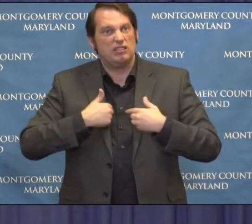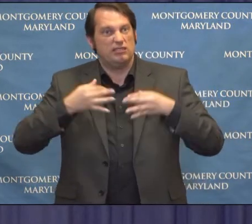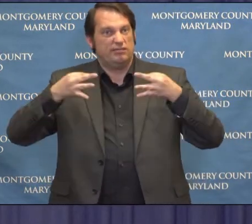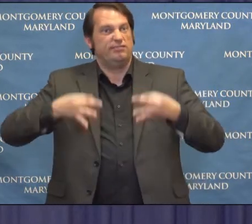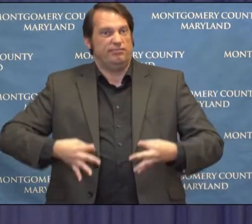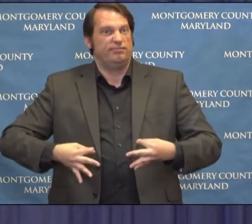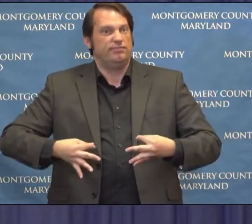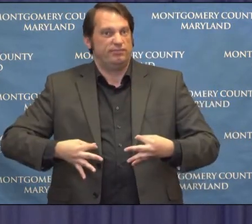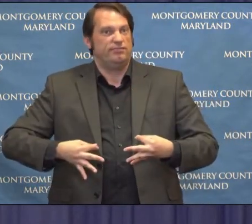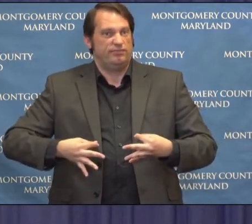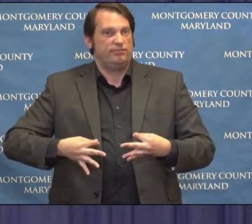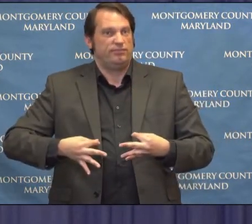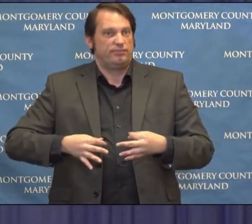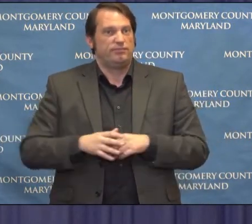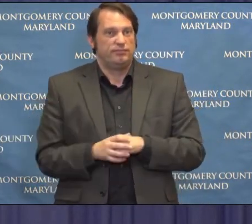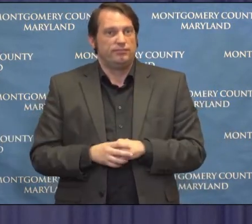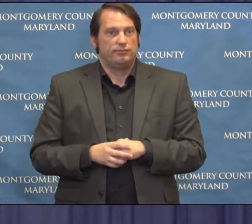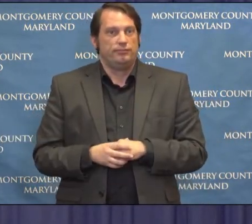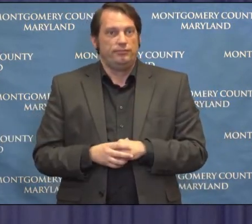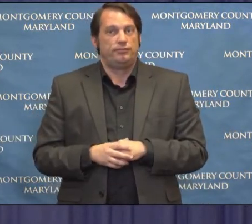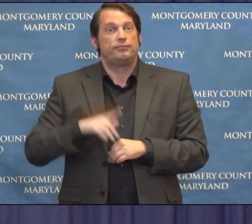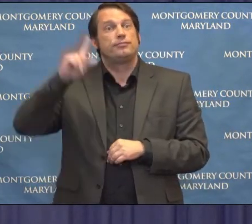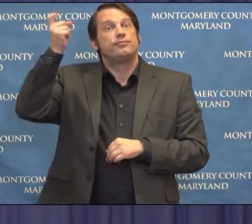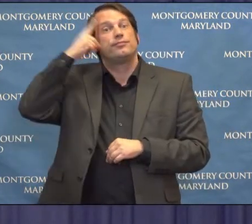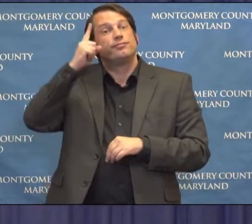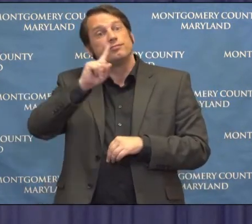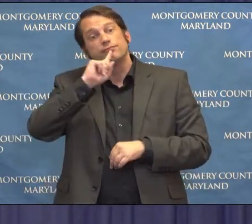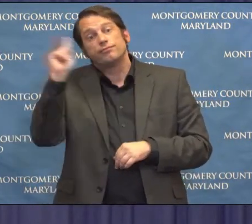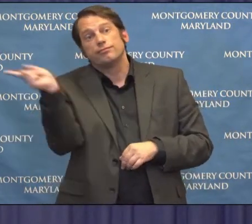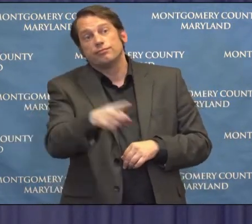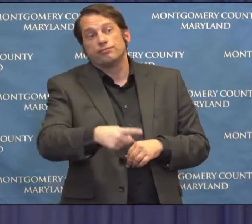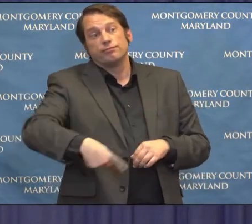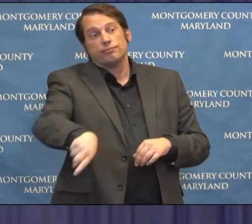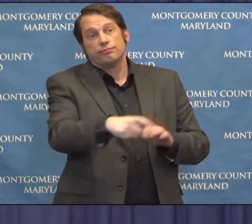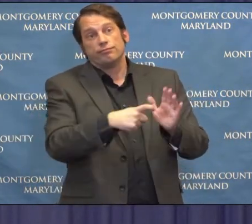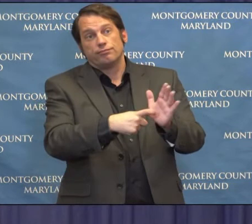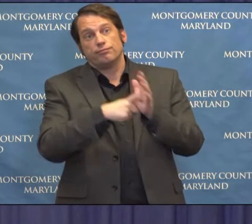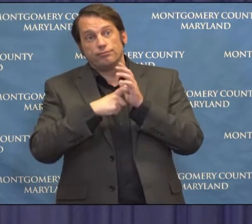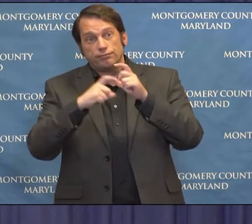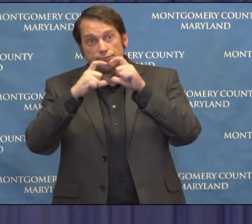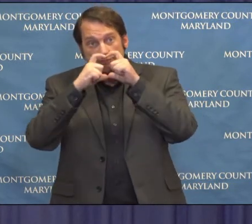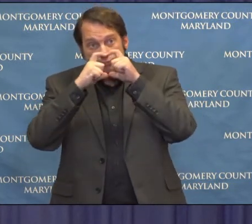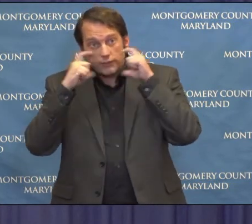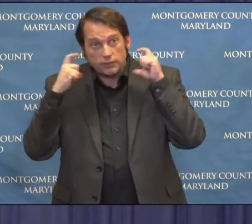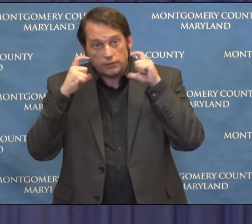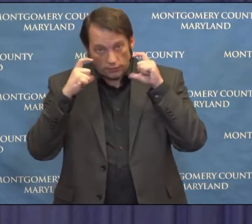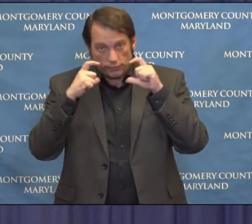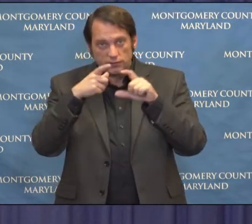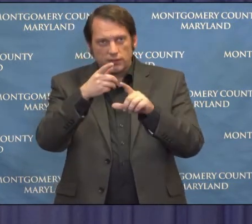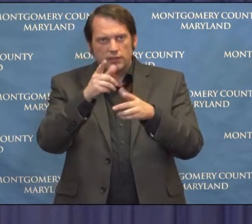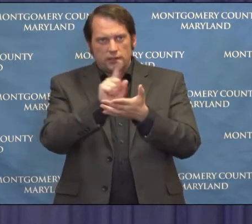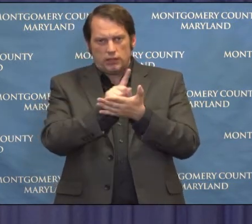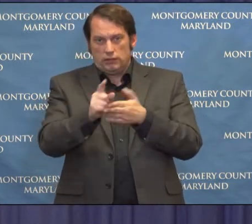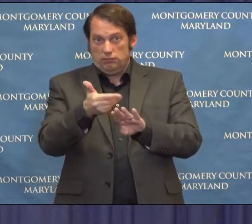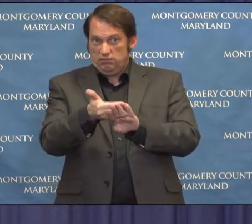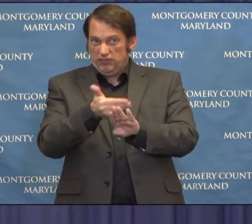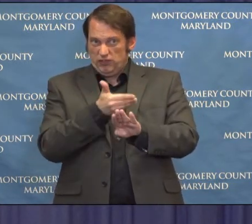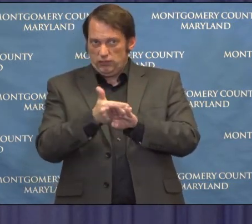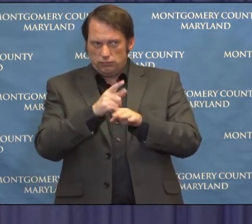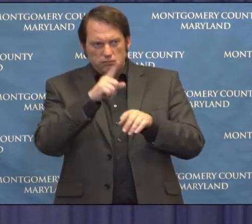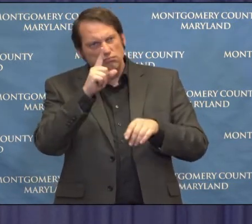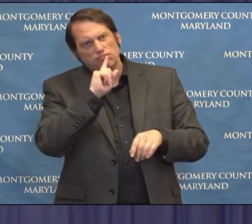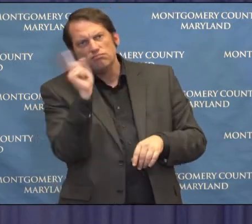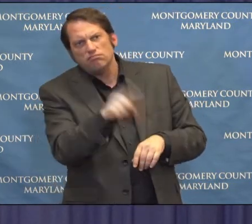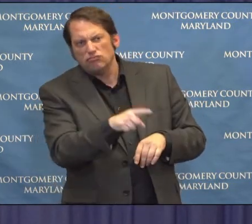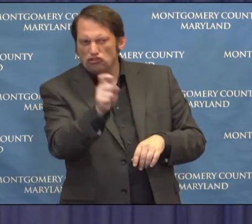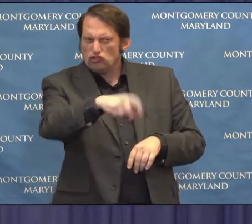the masks, that followed a week earlier when he said people should wear masks. And he talked about the frustration of continuing to get pictures